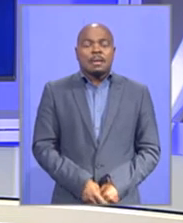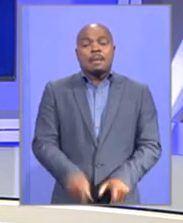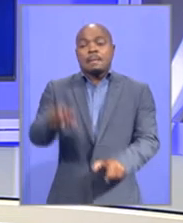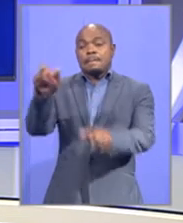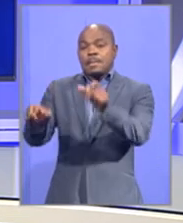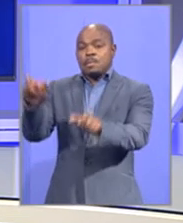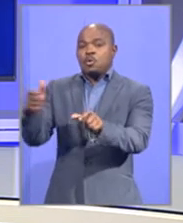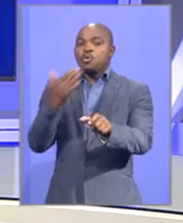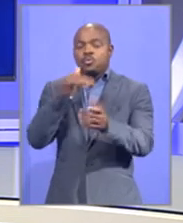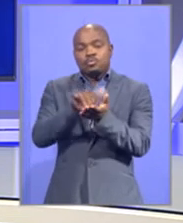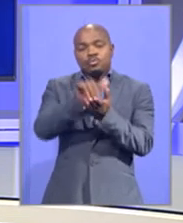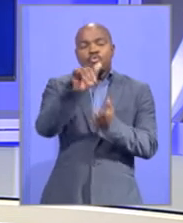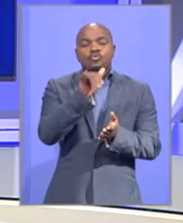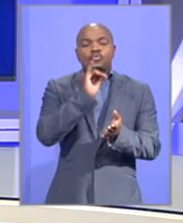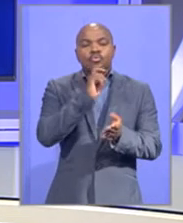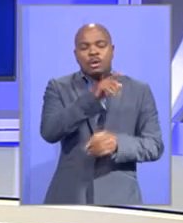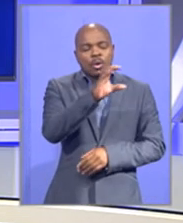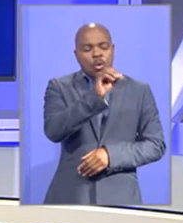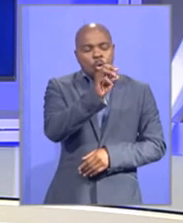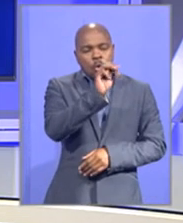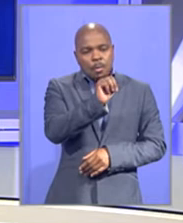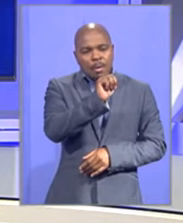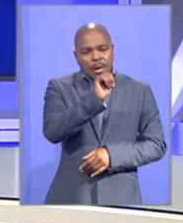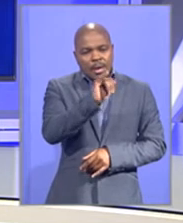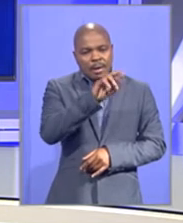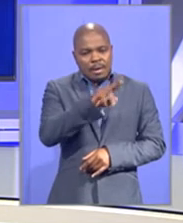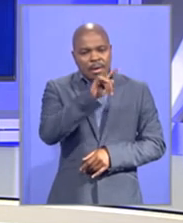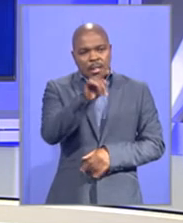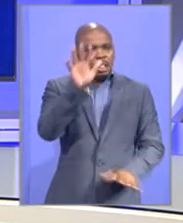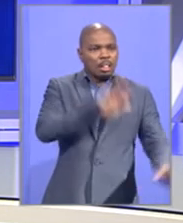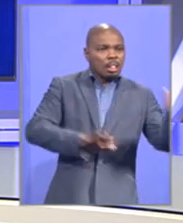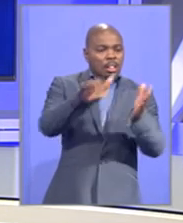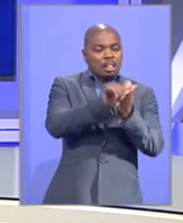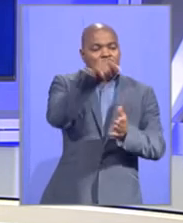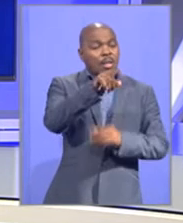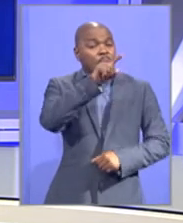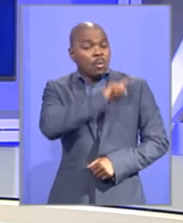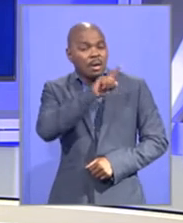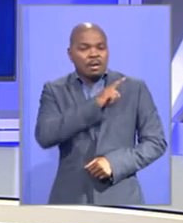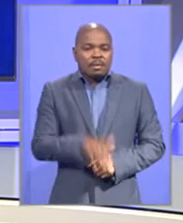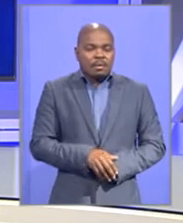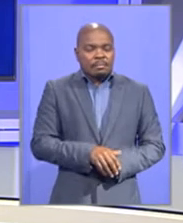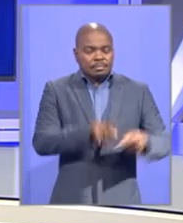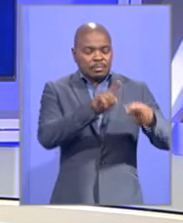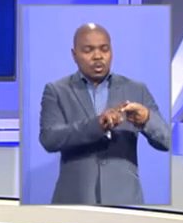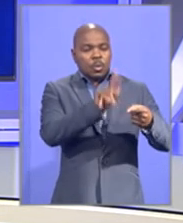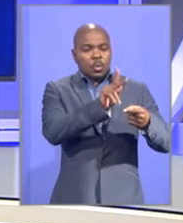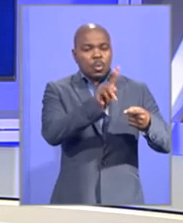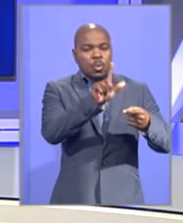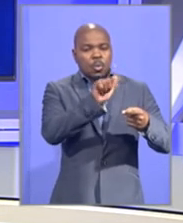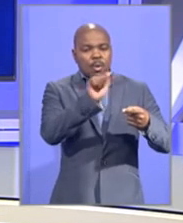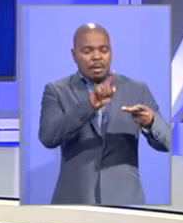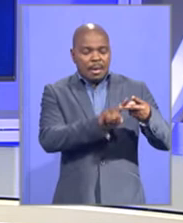Bapagami ba setlamo sa diphofo sa Com-Air ba tlogetse ba gaeletswe kwa maemafofane. Seno ke morago ga gore ditlamo tsa diphofo tsa Kulula le